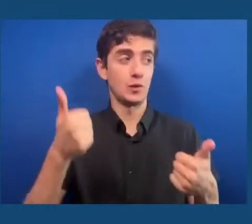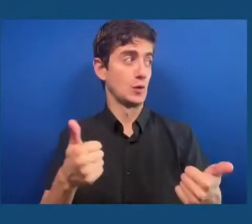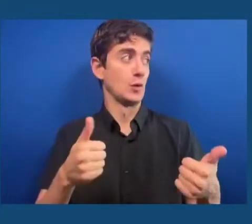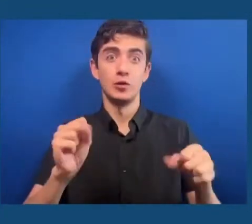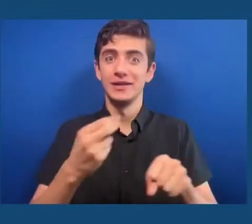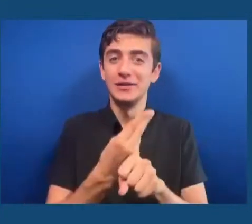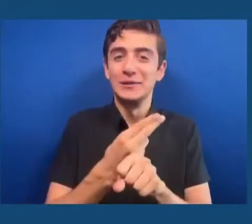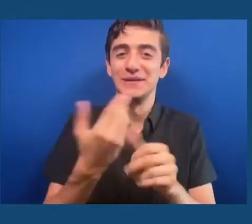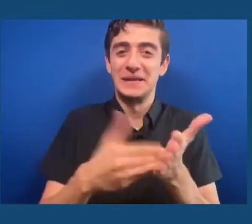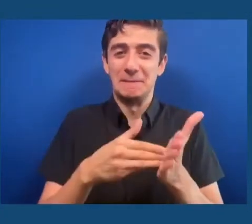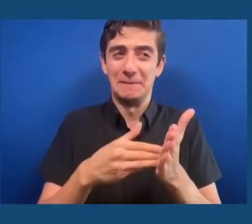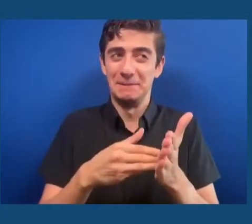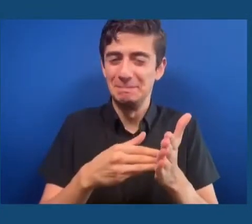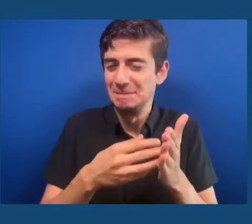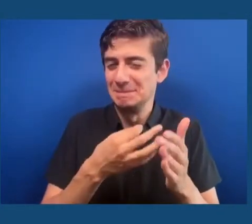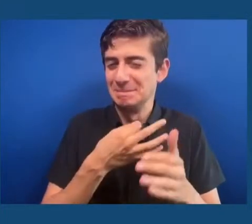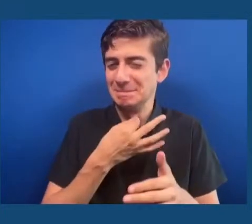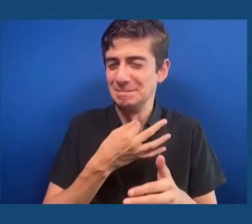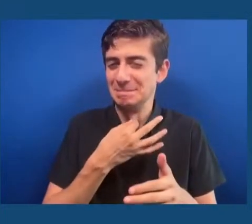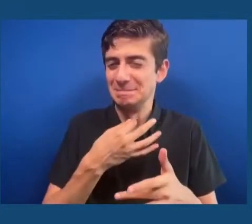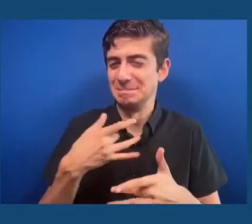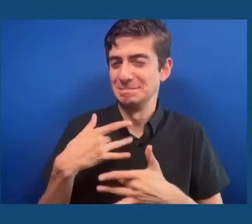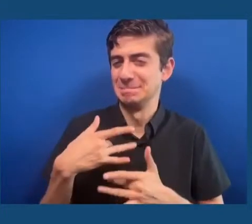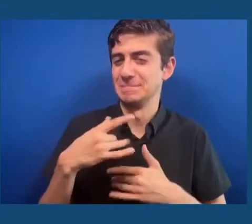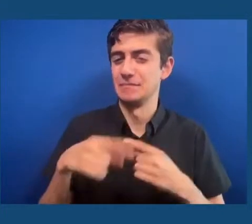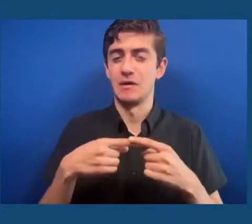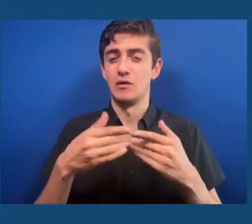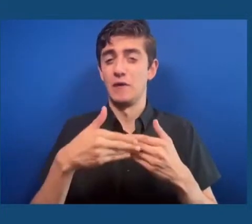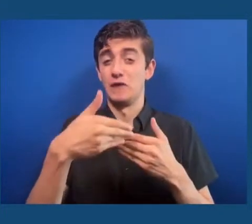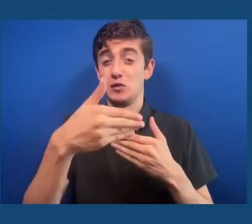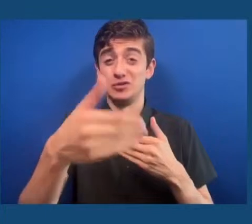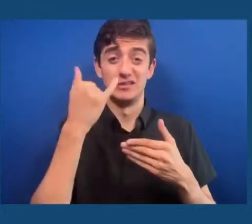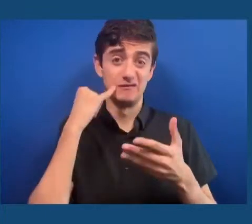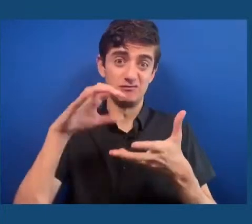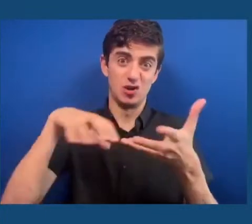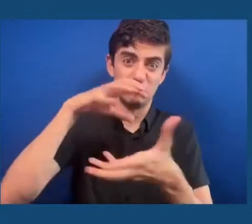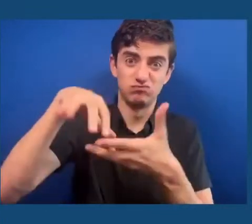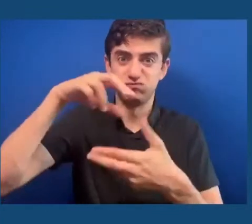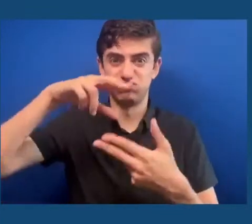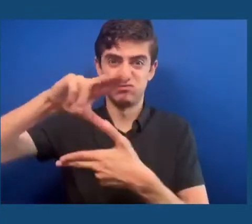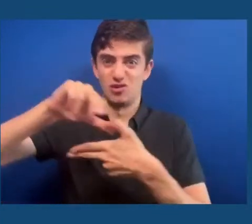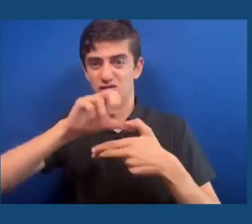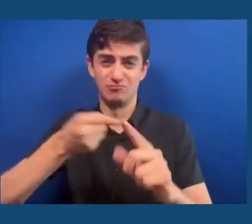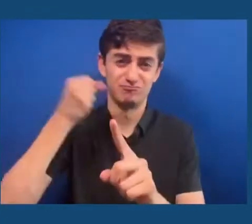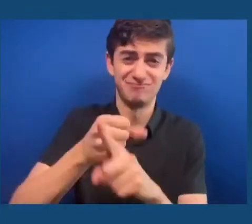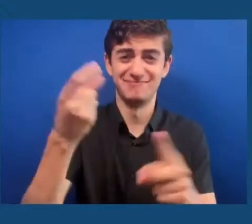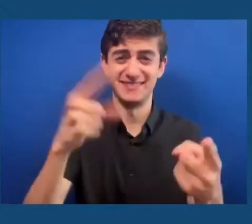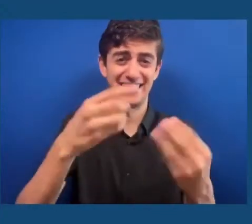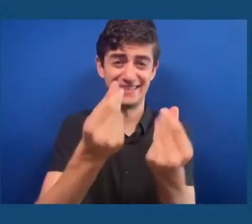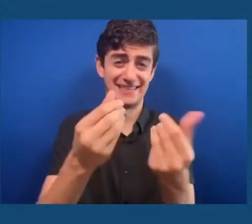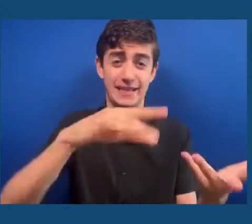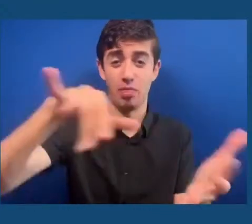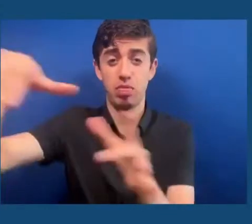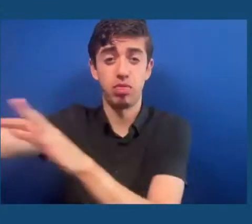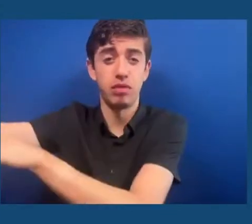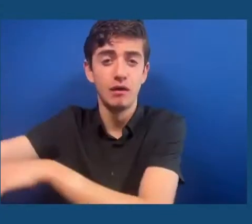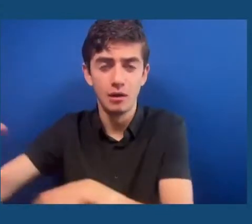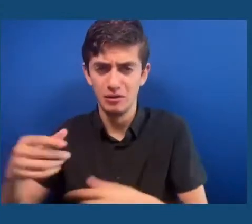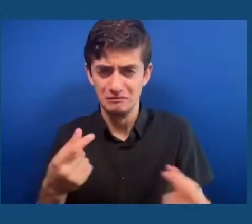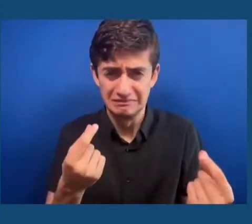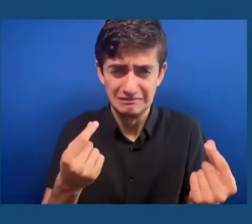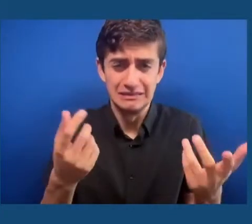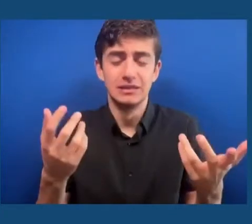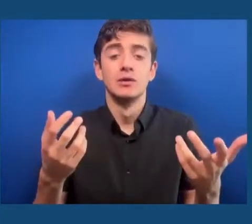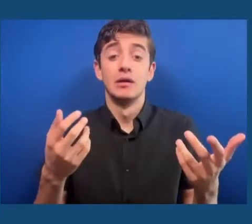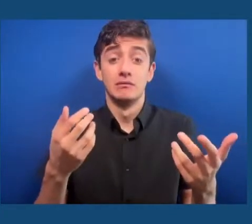all the local leaders who have brought this to our attention, who have cried for help and said, we have to have your support.